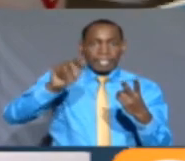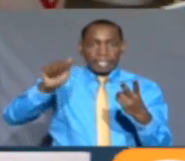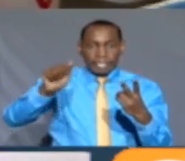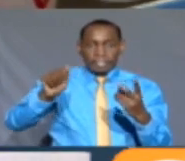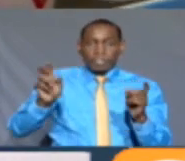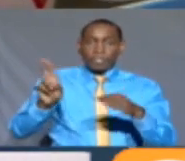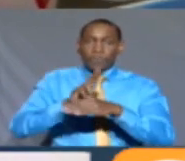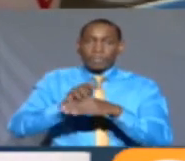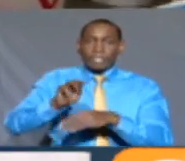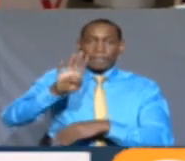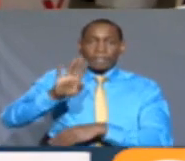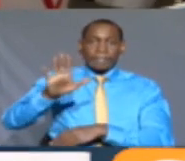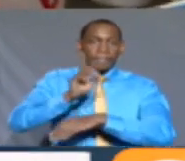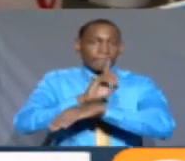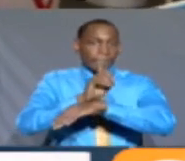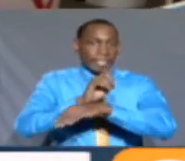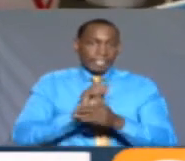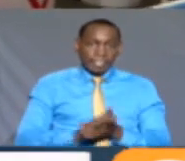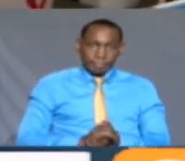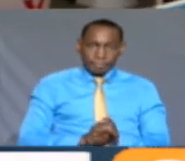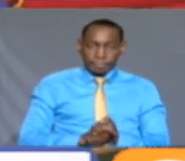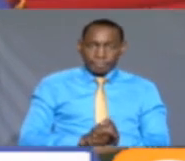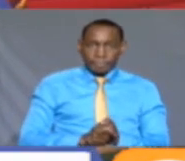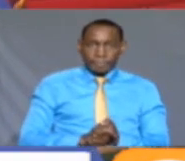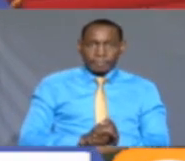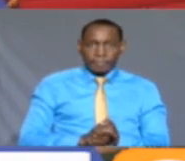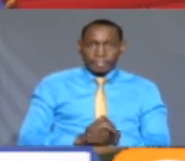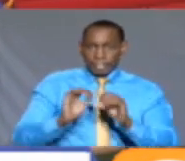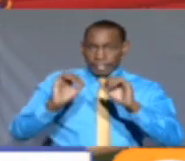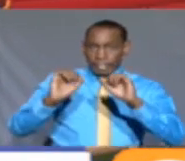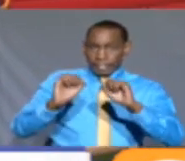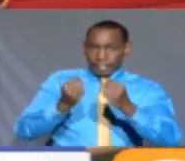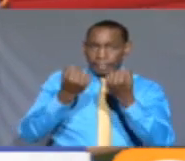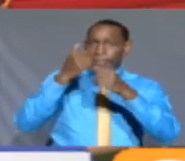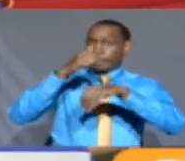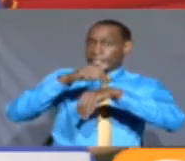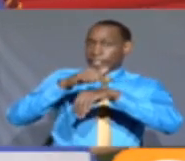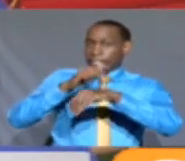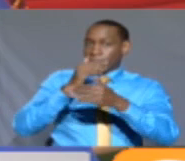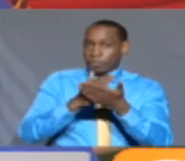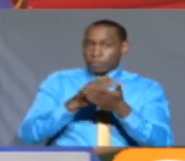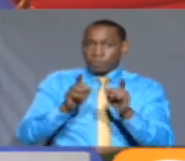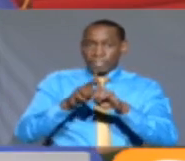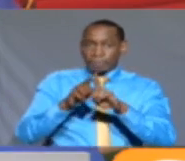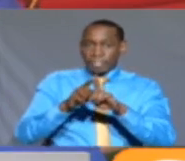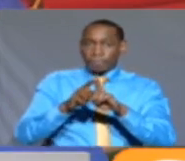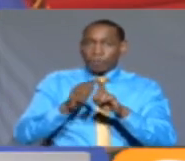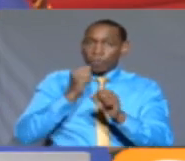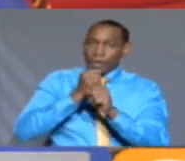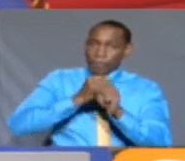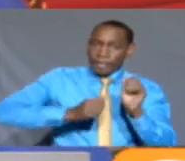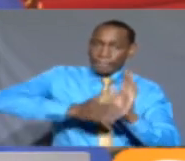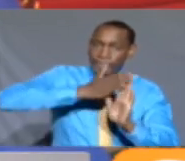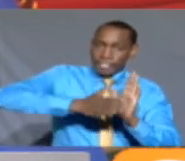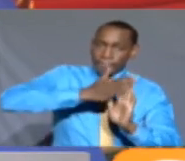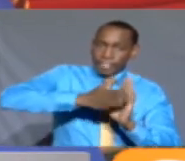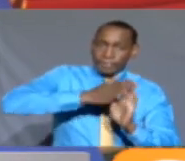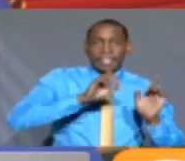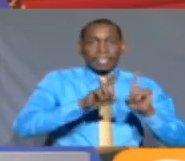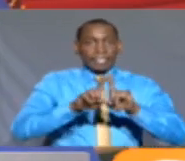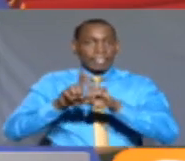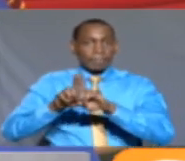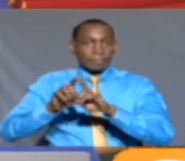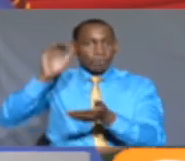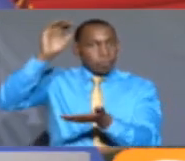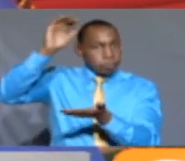at one go in just 45 minutes. It will save a lot of time and will increase the efficiency